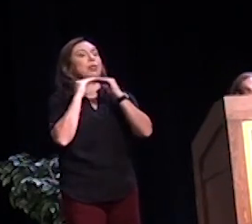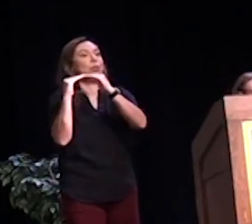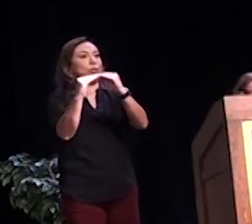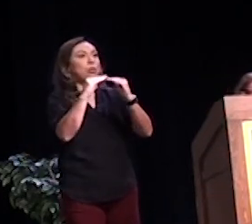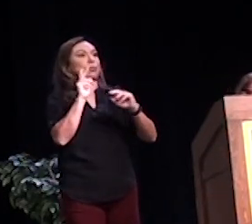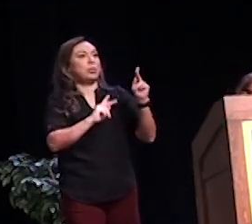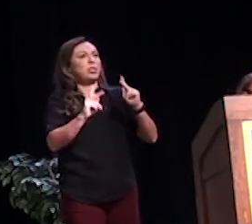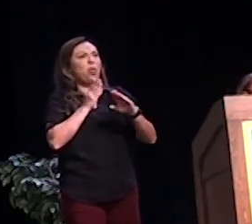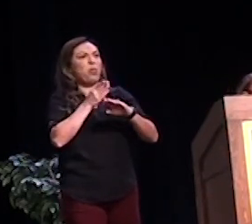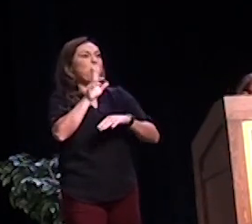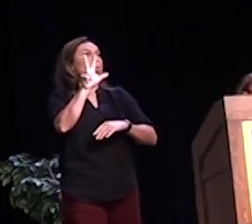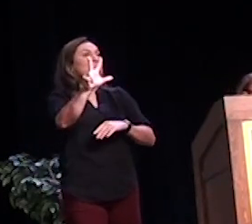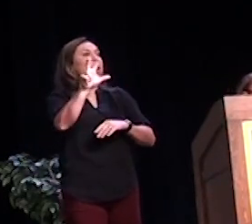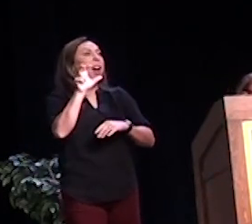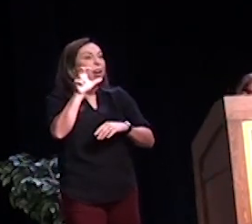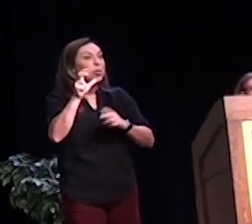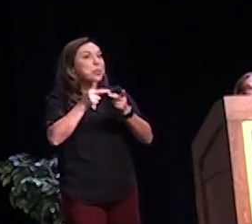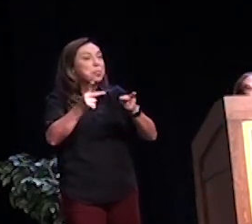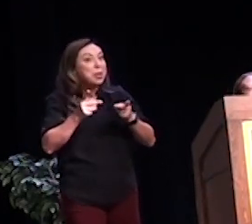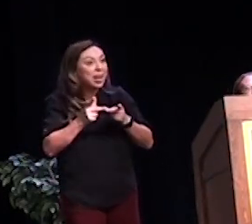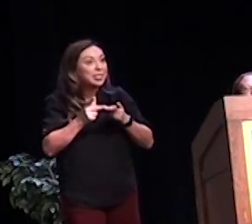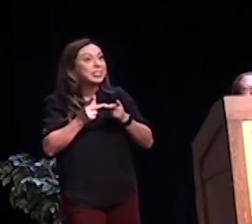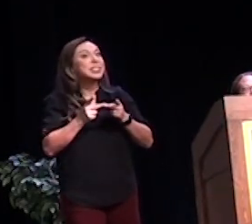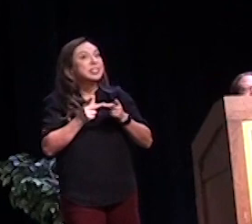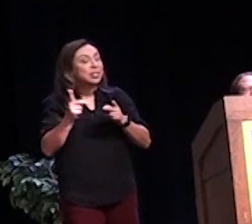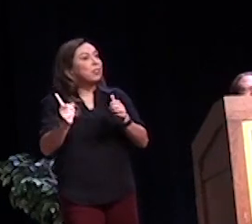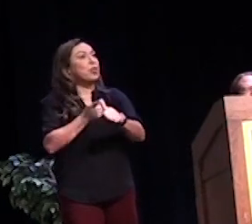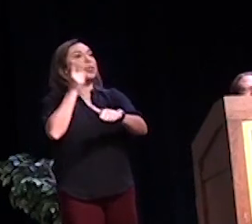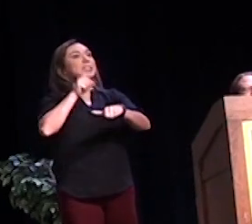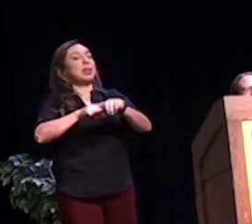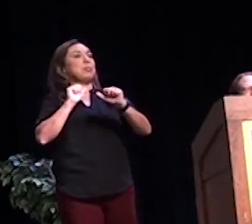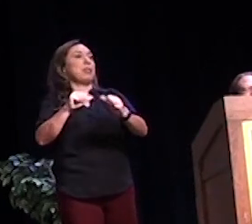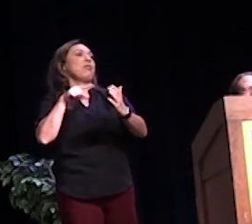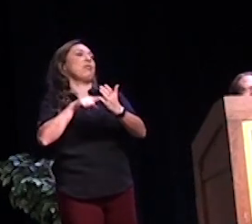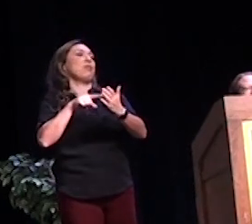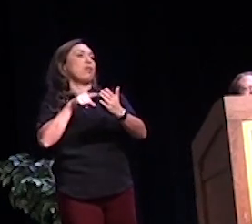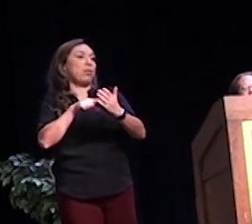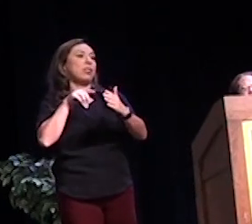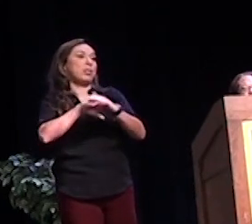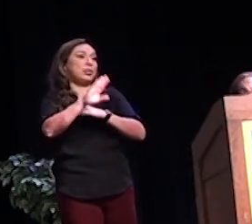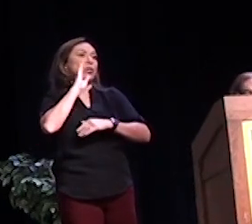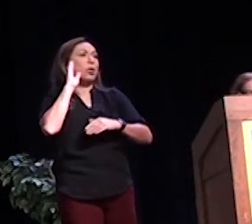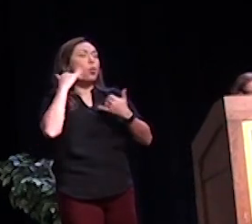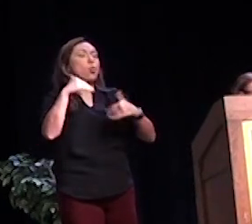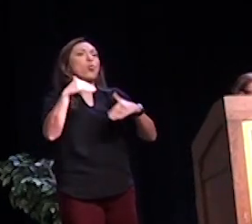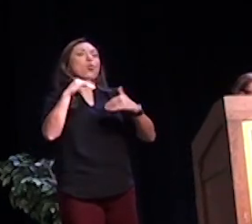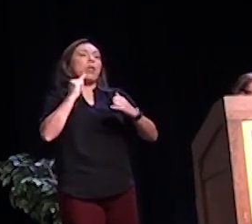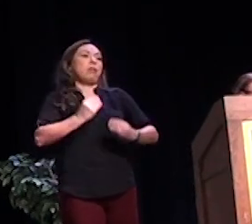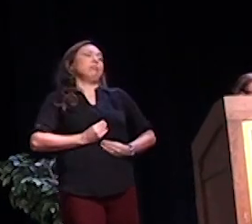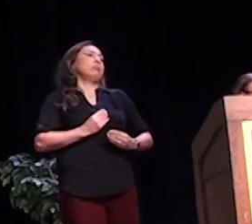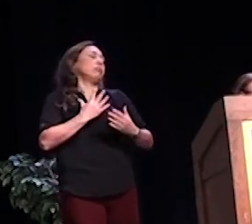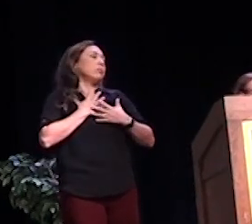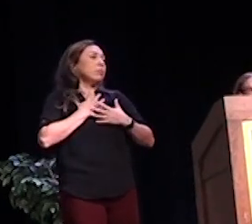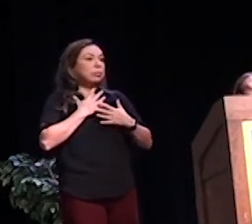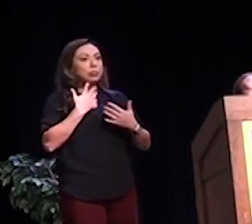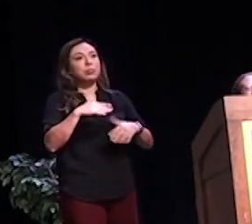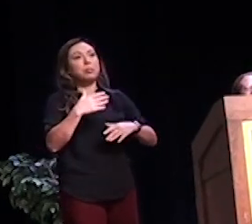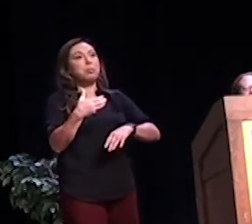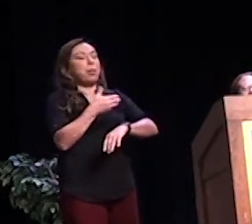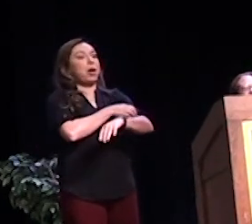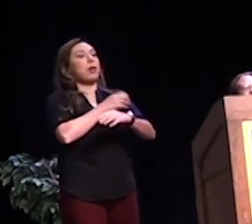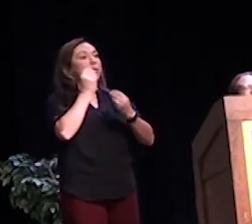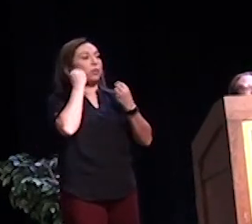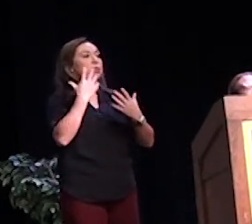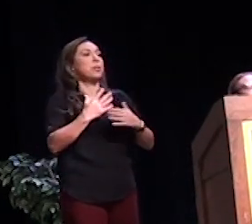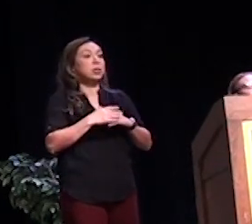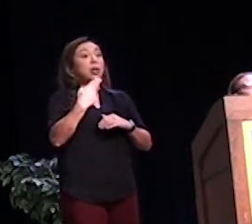300 units of affordable home ownership for first-time homeowners. That's cool first time. You know, HUD